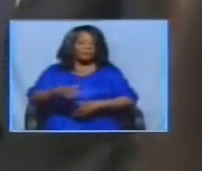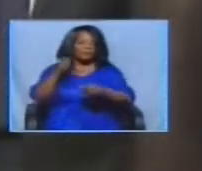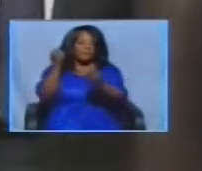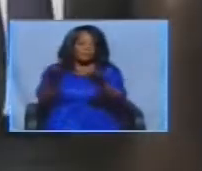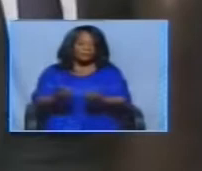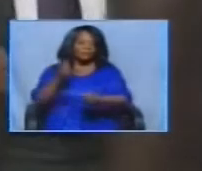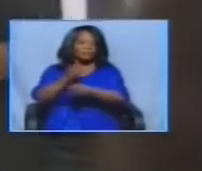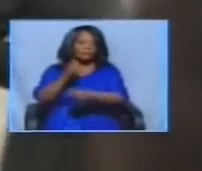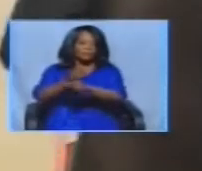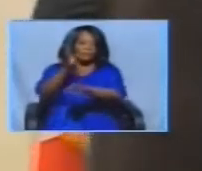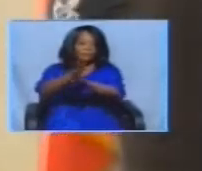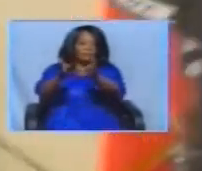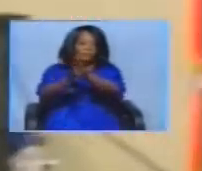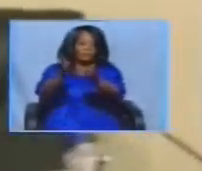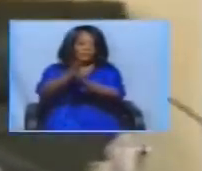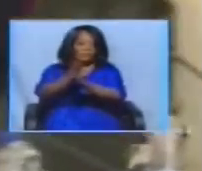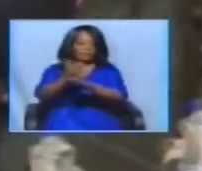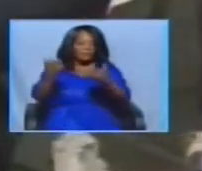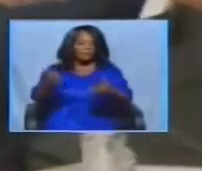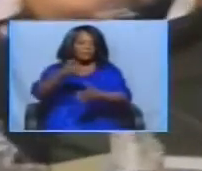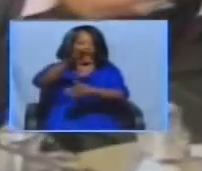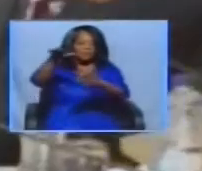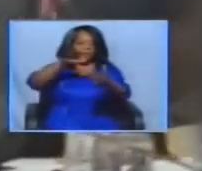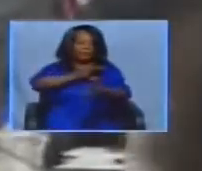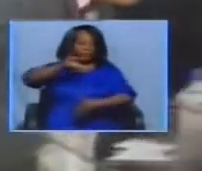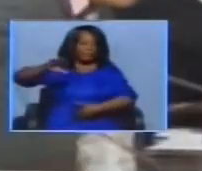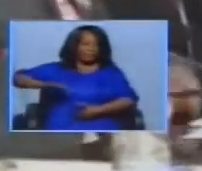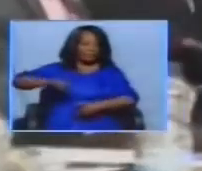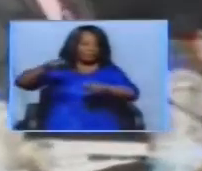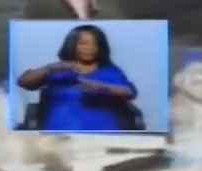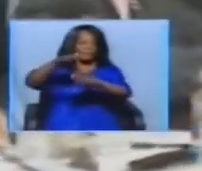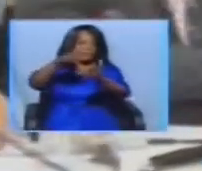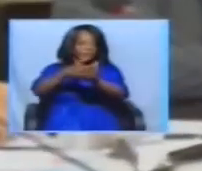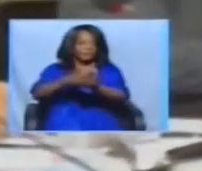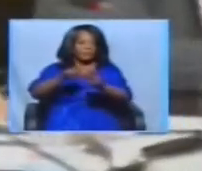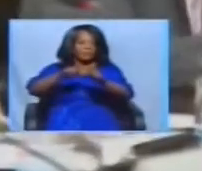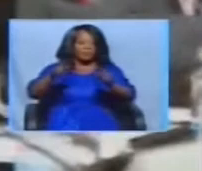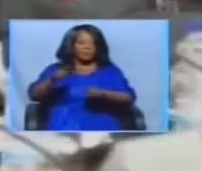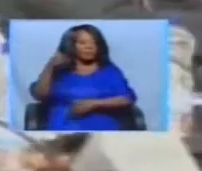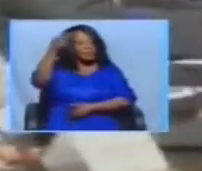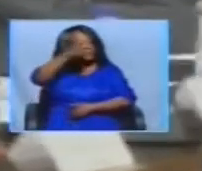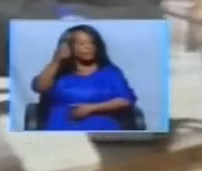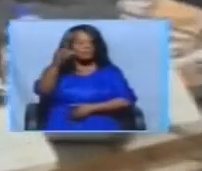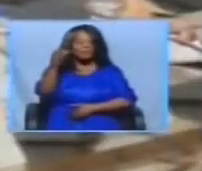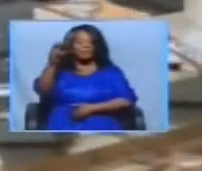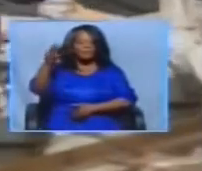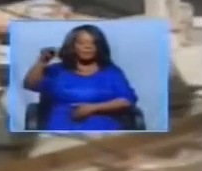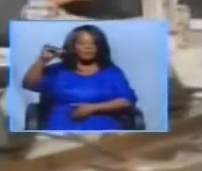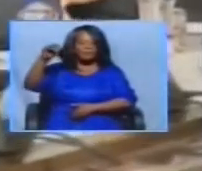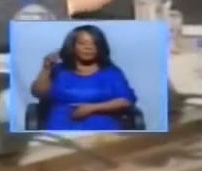the construction of a conference center in Zambia for hosting of the African Union summit in